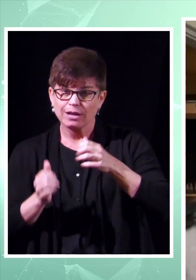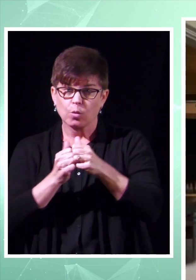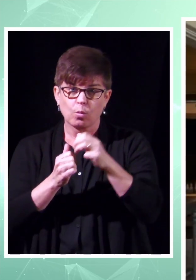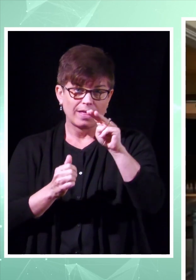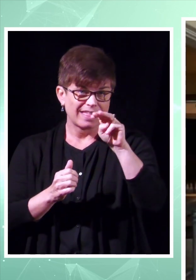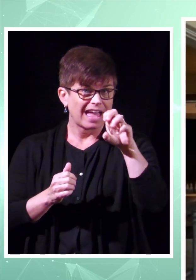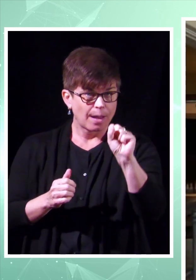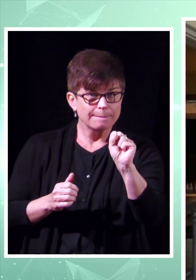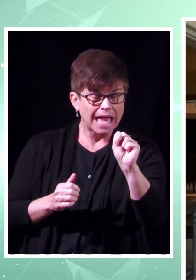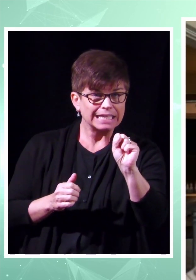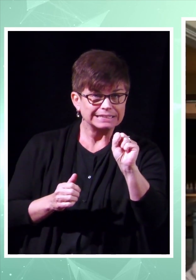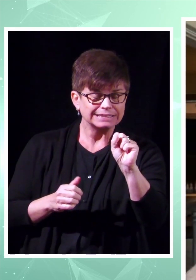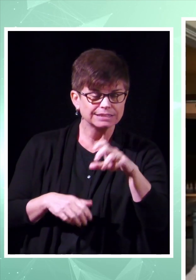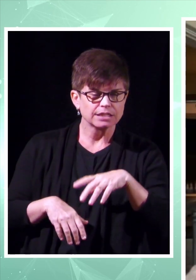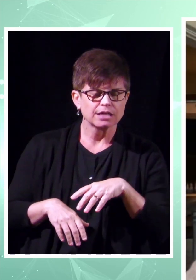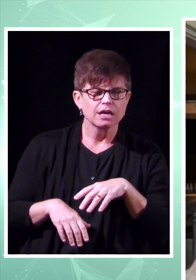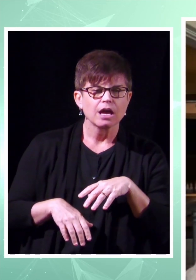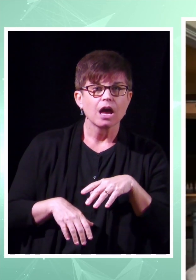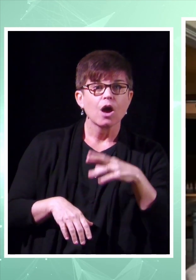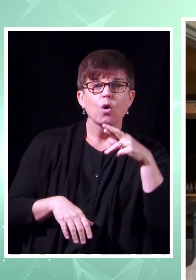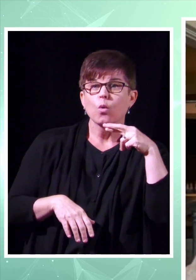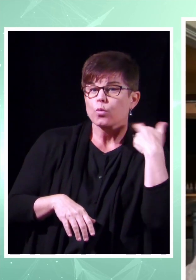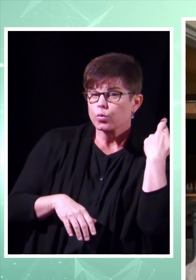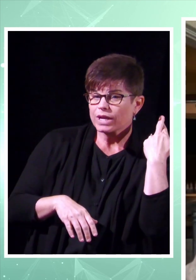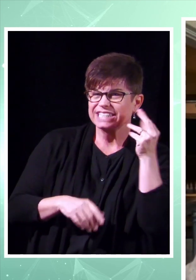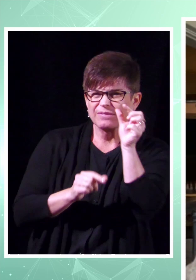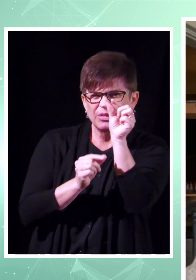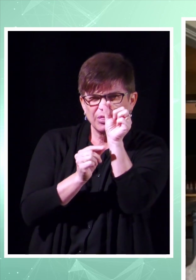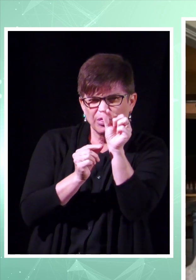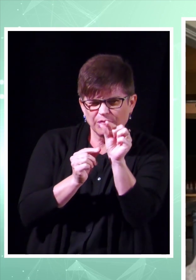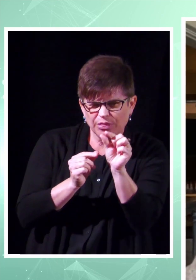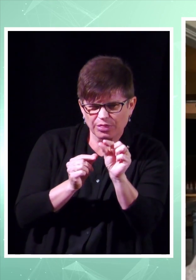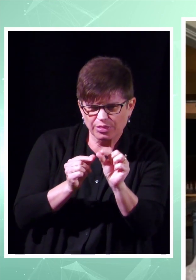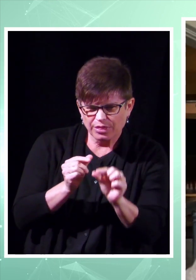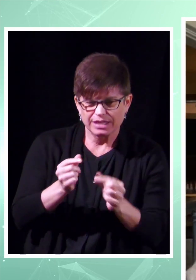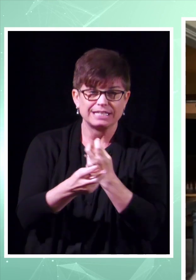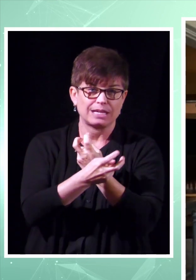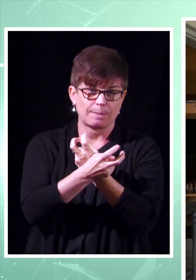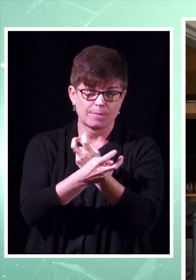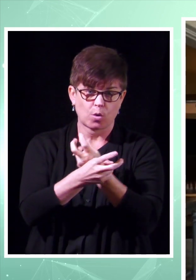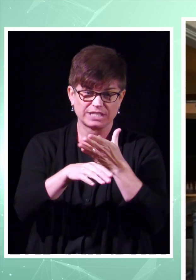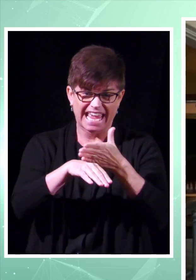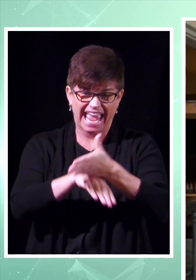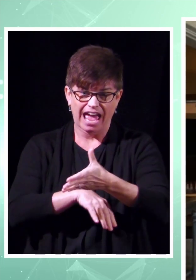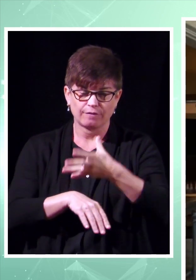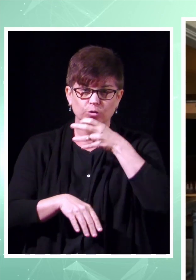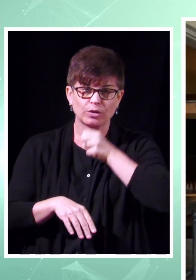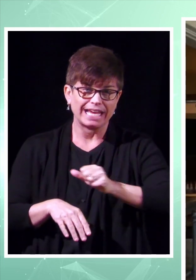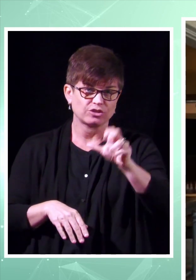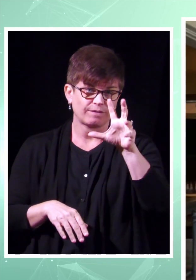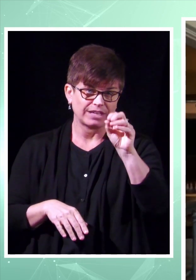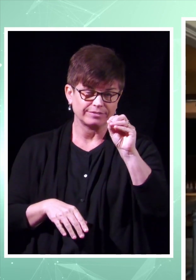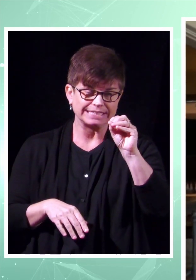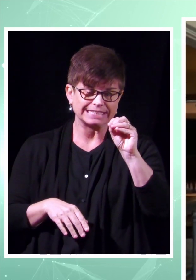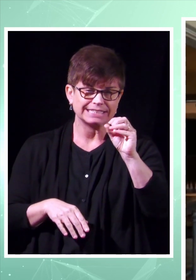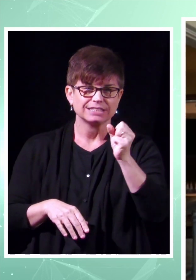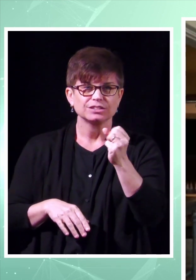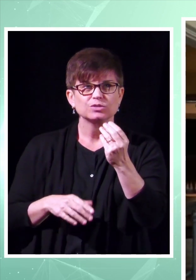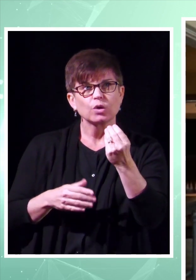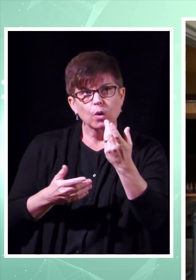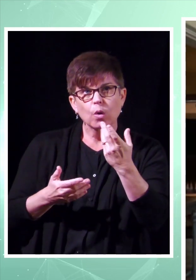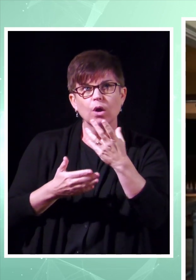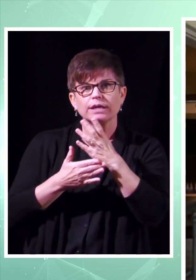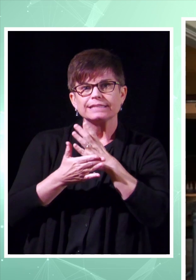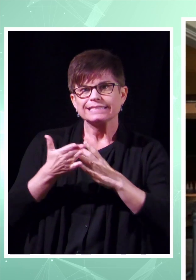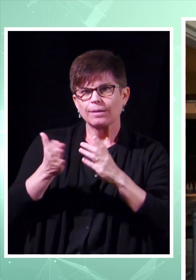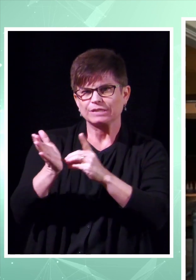independent from steroids, are at risk of having thinning bones after the age of 50. And so we have some doctor words